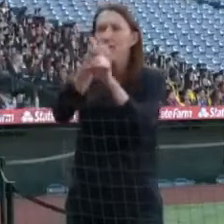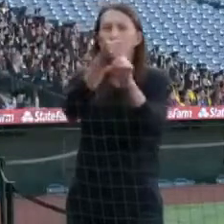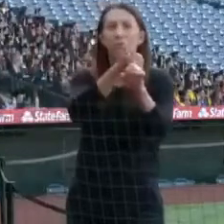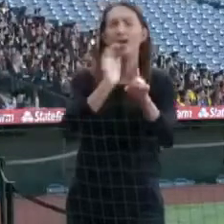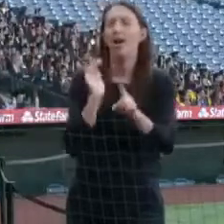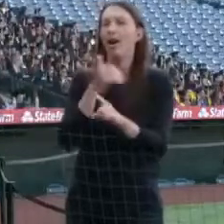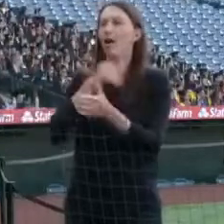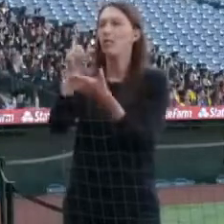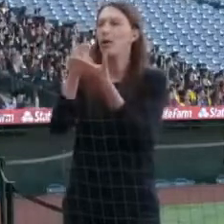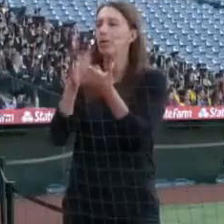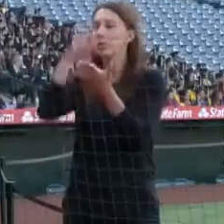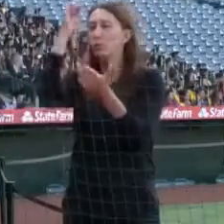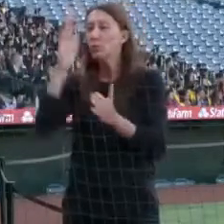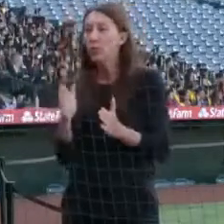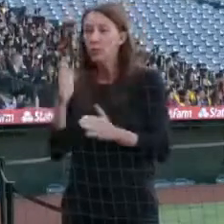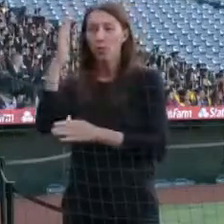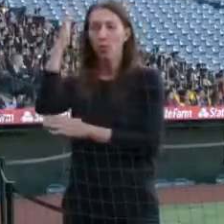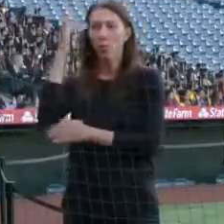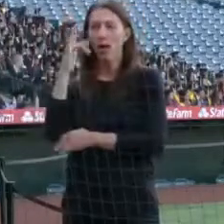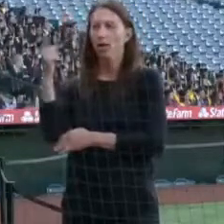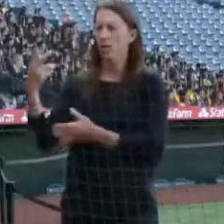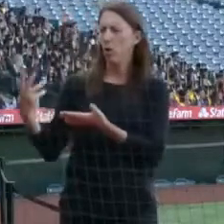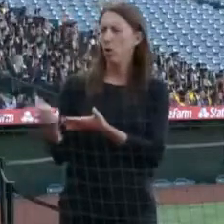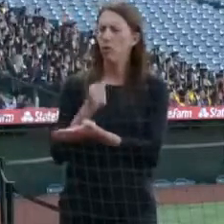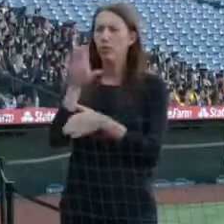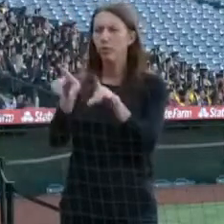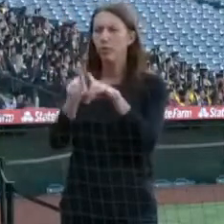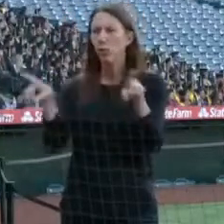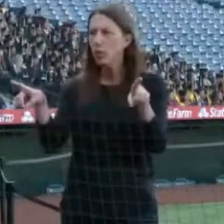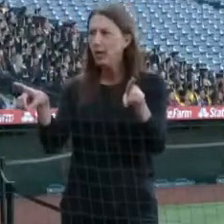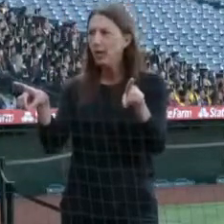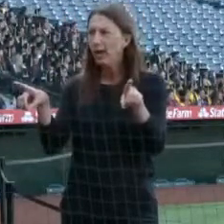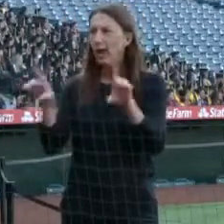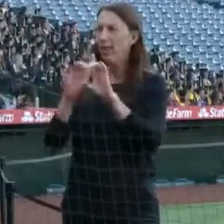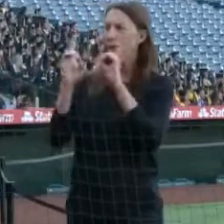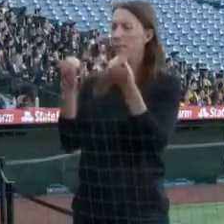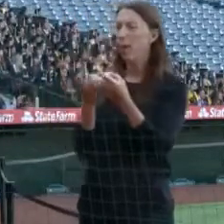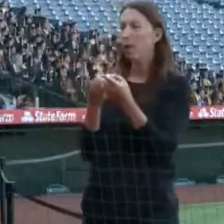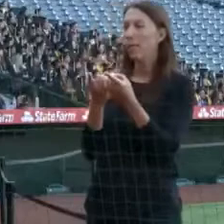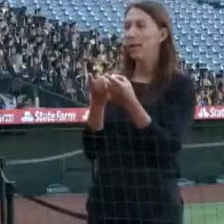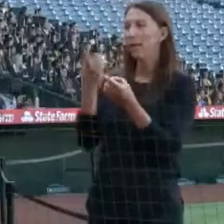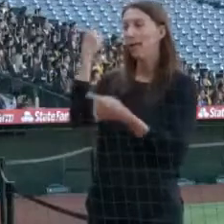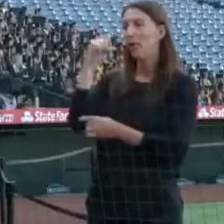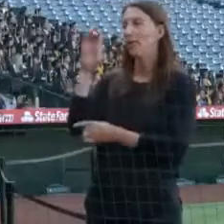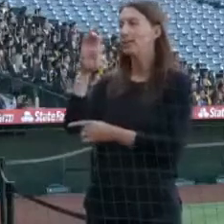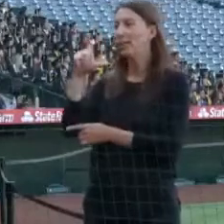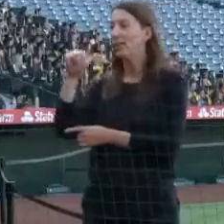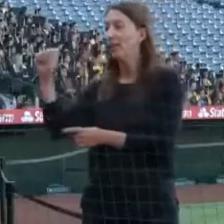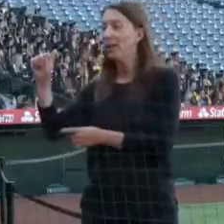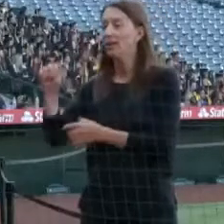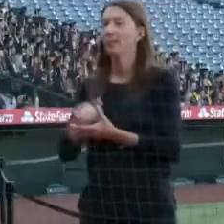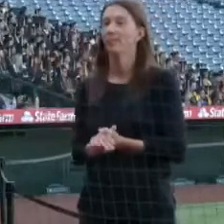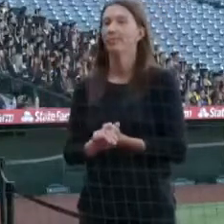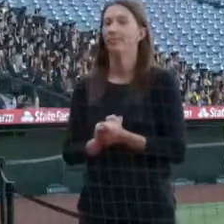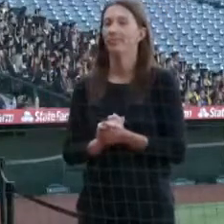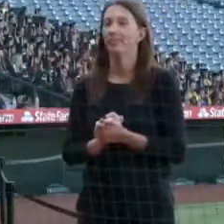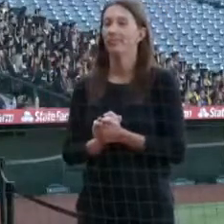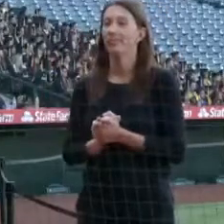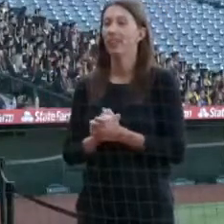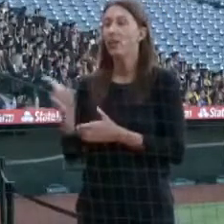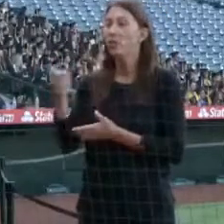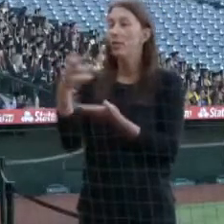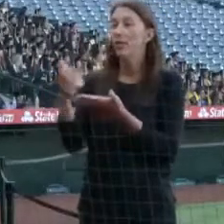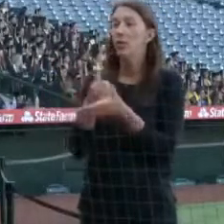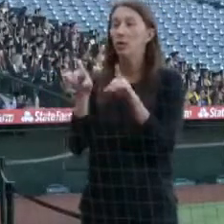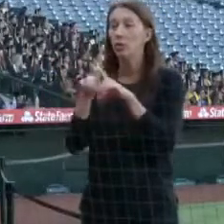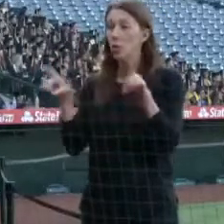graduating students, because you have earned your degrees in the departments of the College of Liberal Arts. You have earned